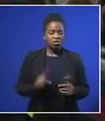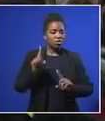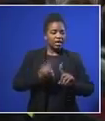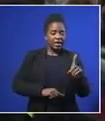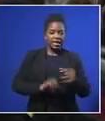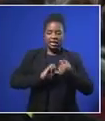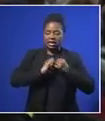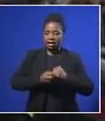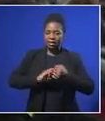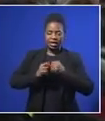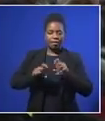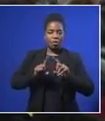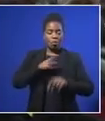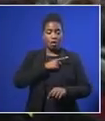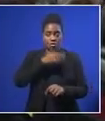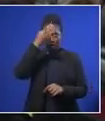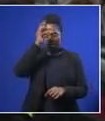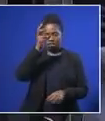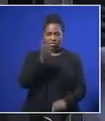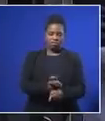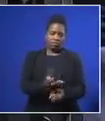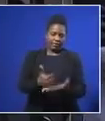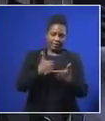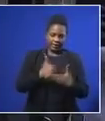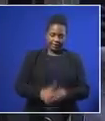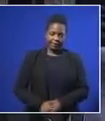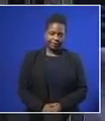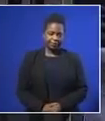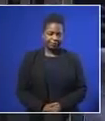Sihlulekile igovernment ade ingafuni ukusisiza.